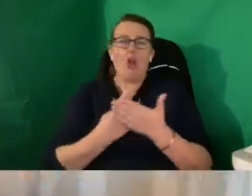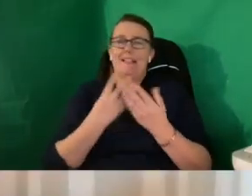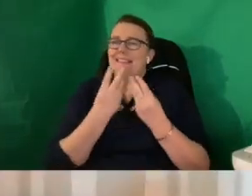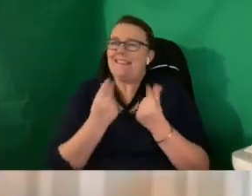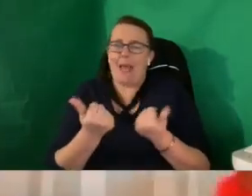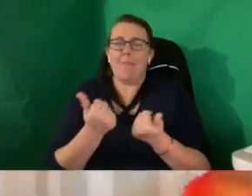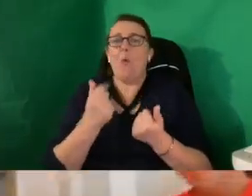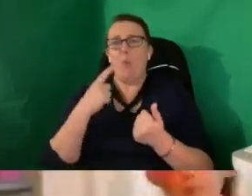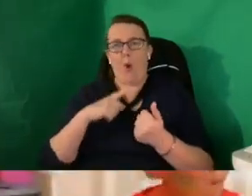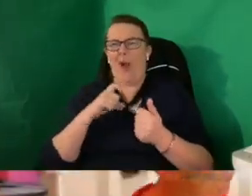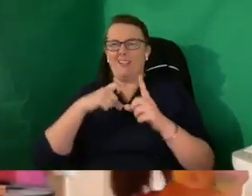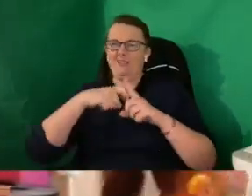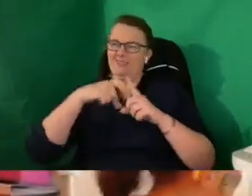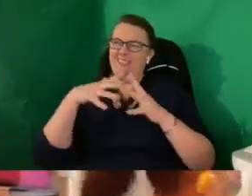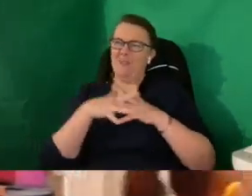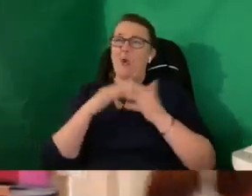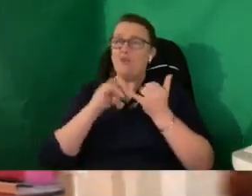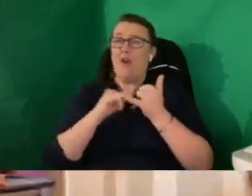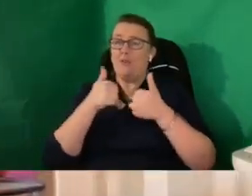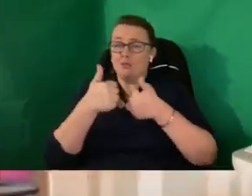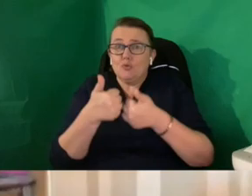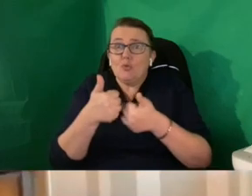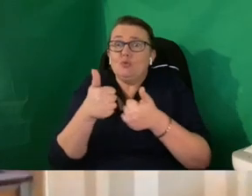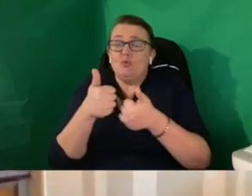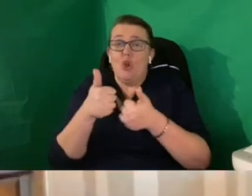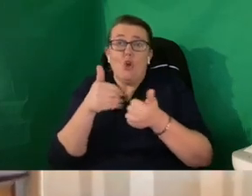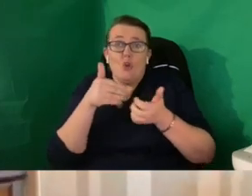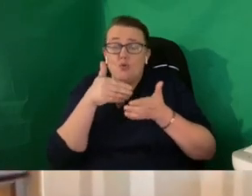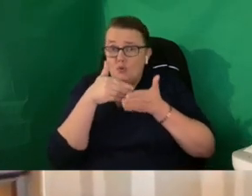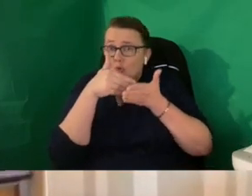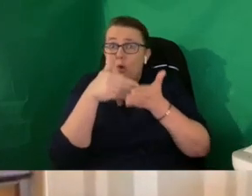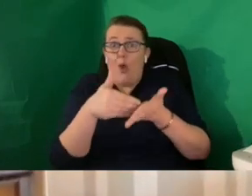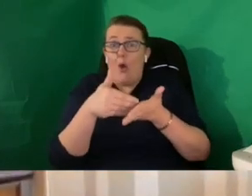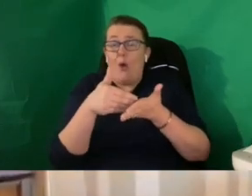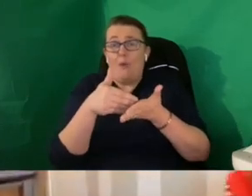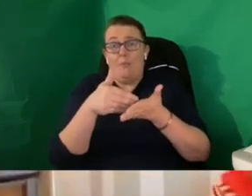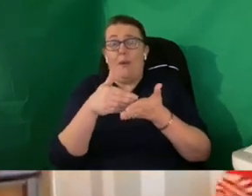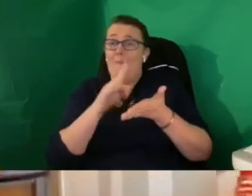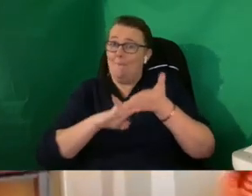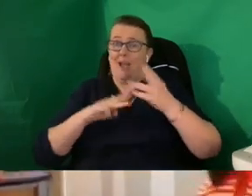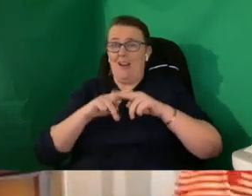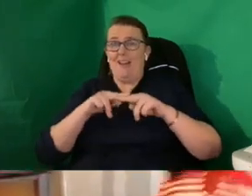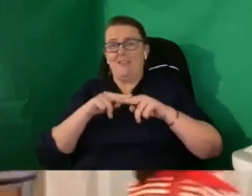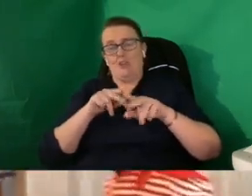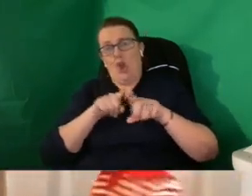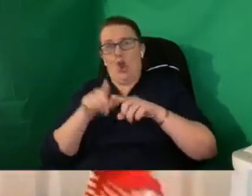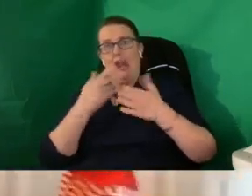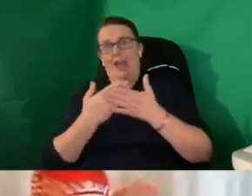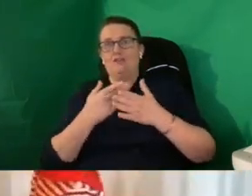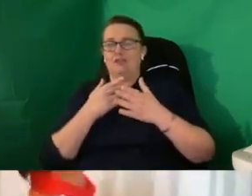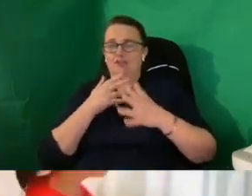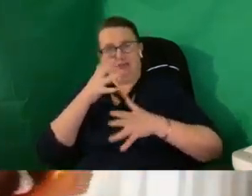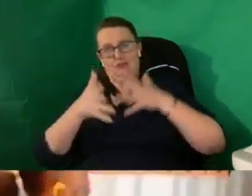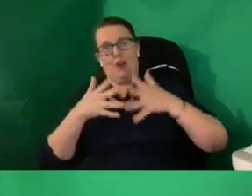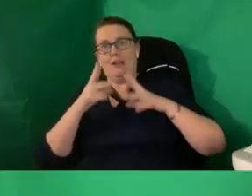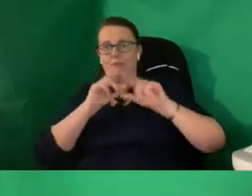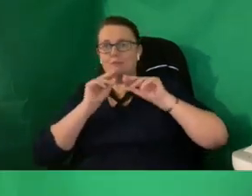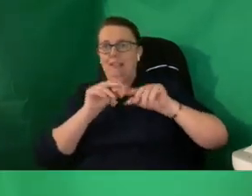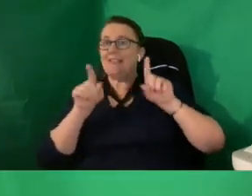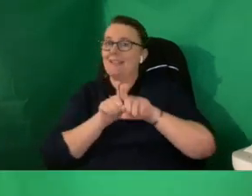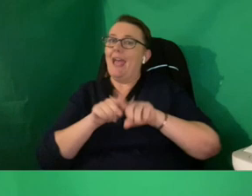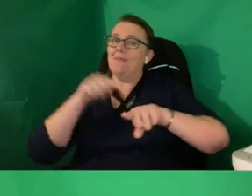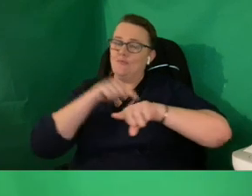though keyword sign is great in helping us learn how to sign and speak at the same time to give our